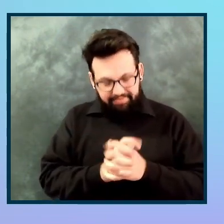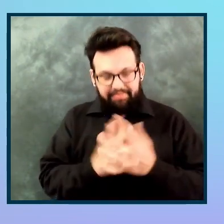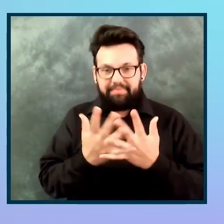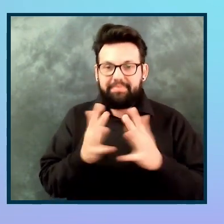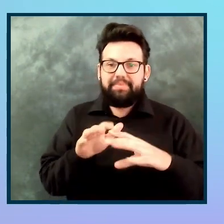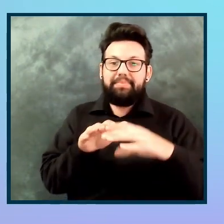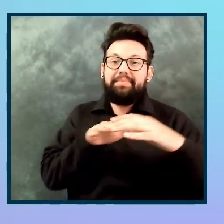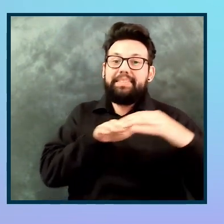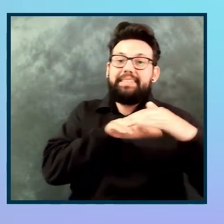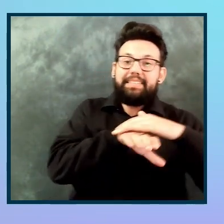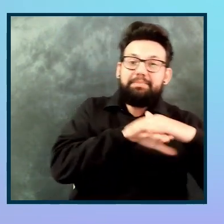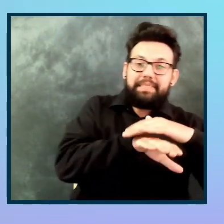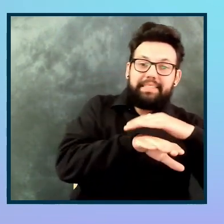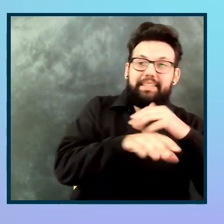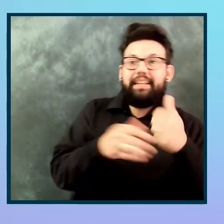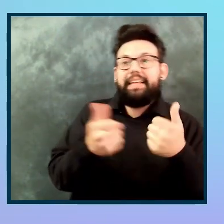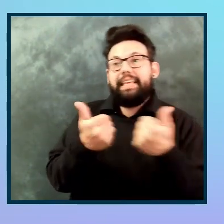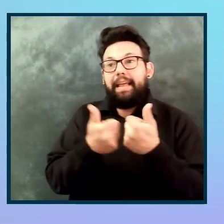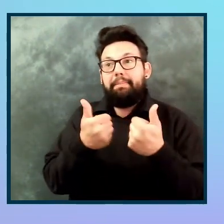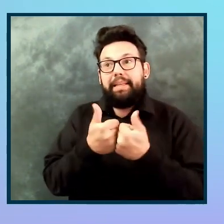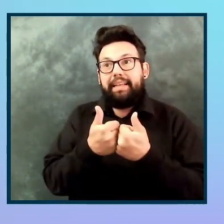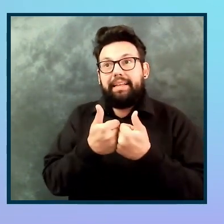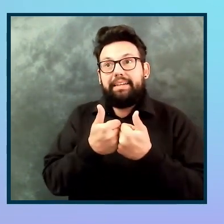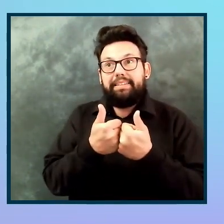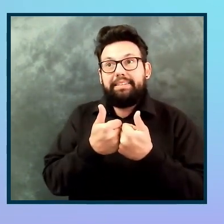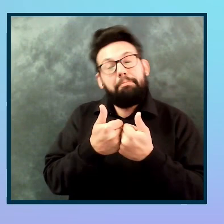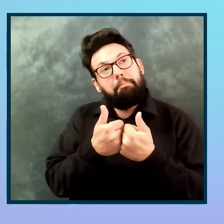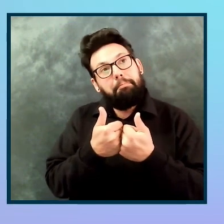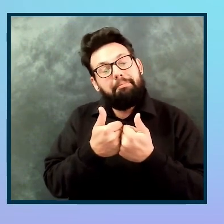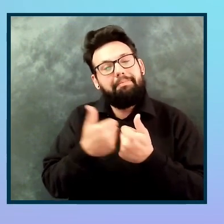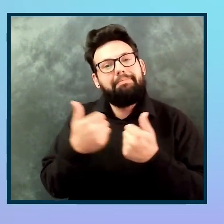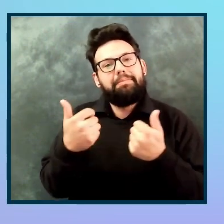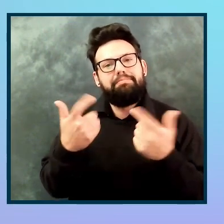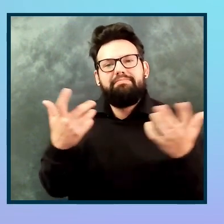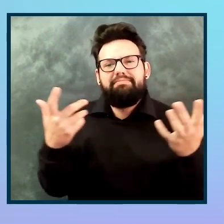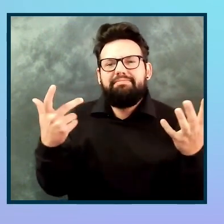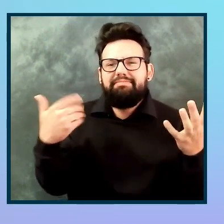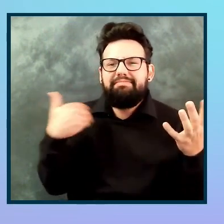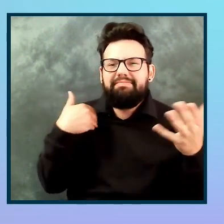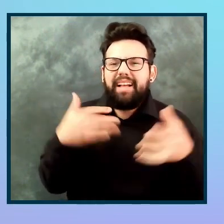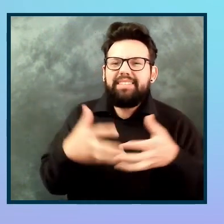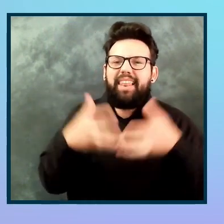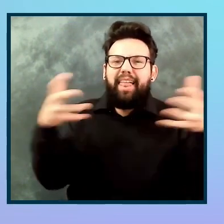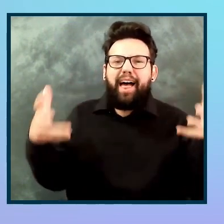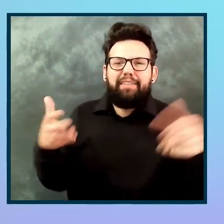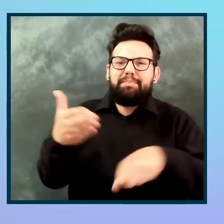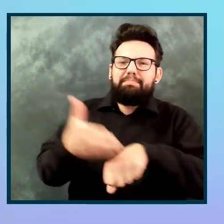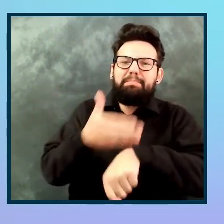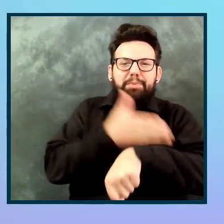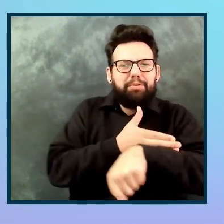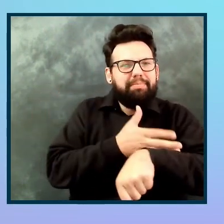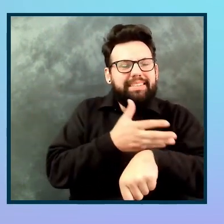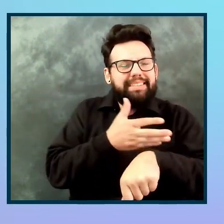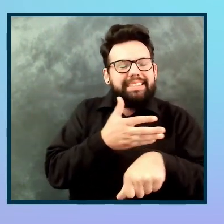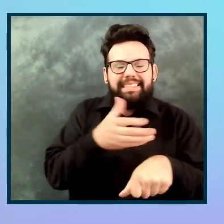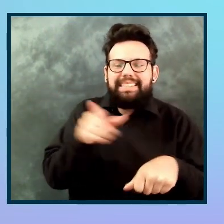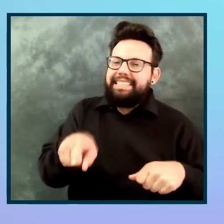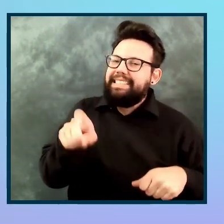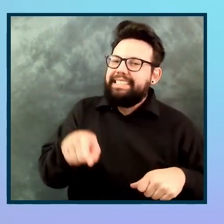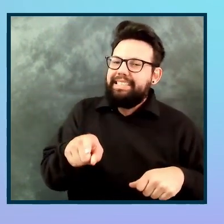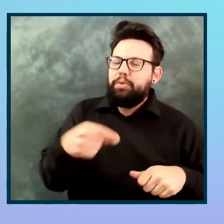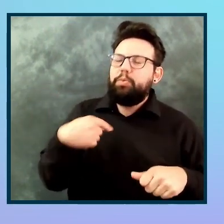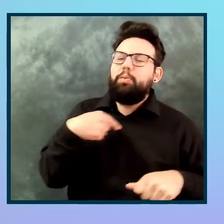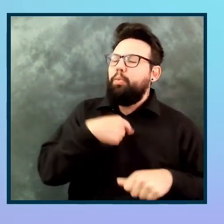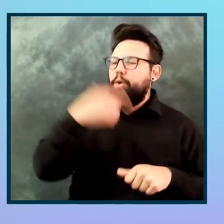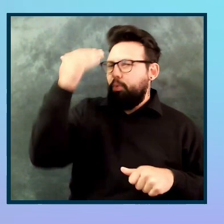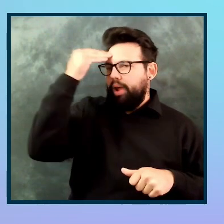accessibility in gaming is not where it needs to be. I'll say that very freely. It's something we're aware of and something we're working on. What I